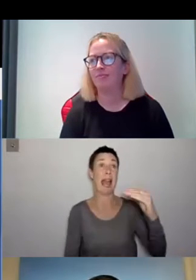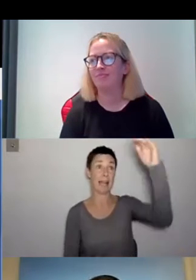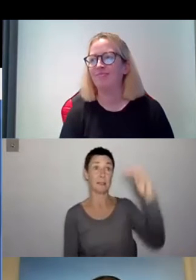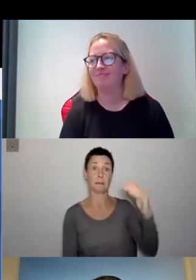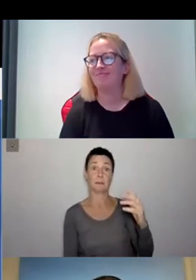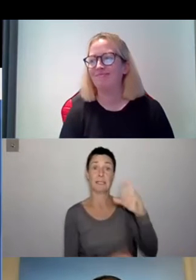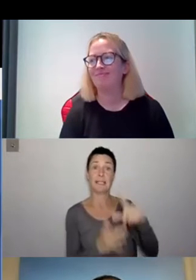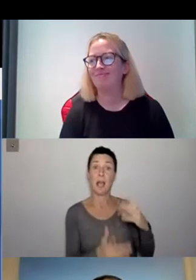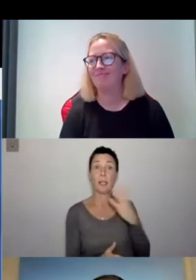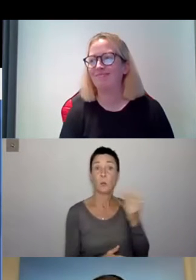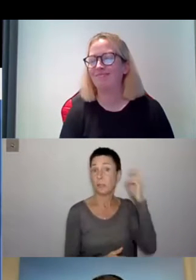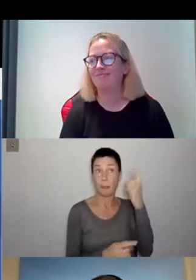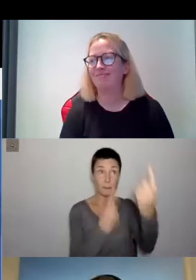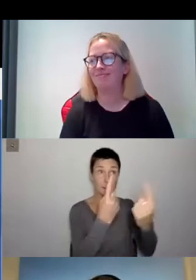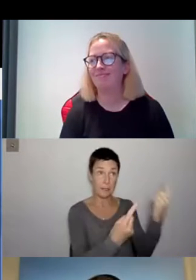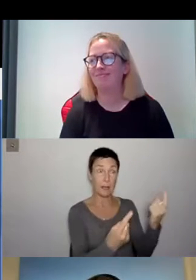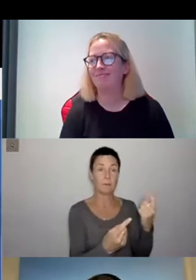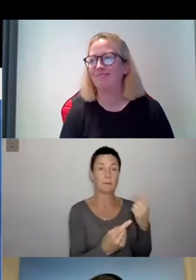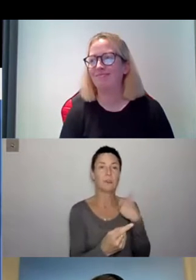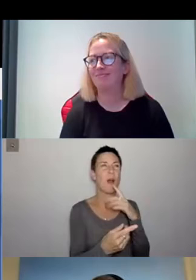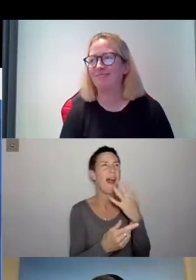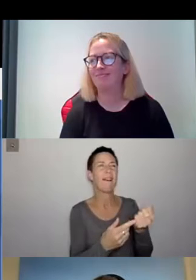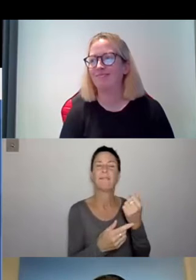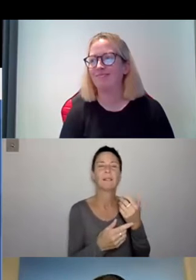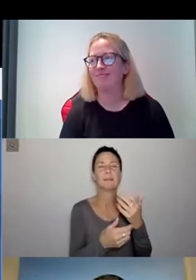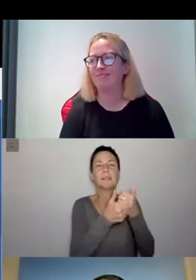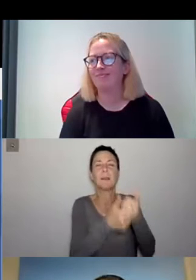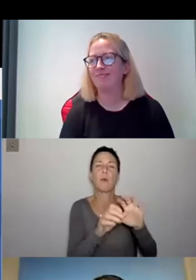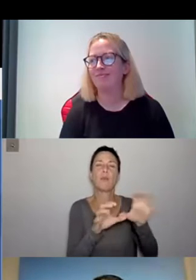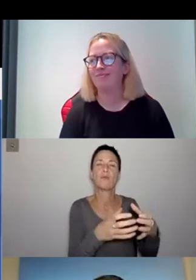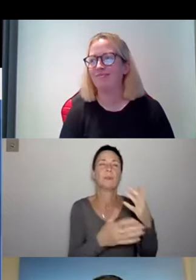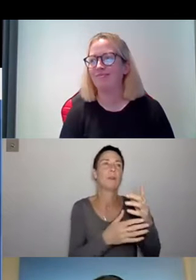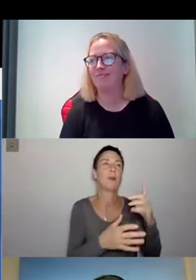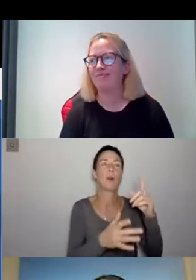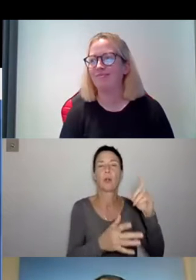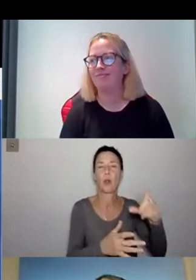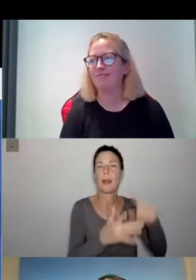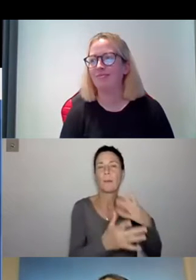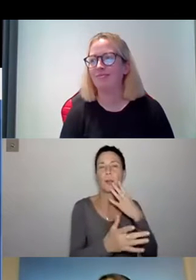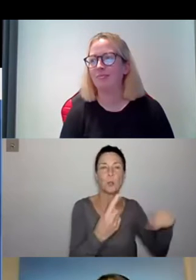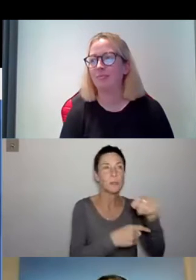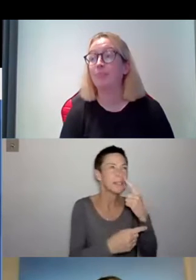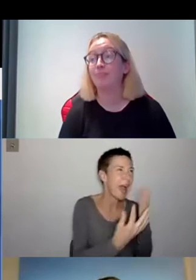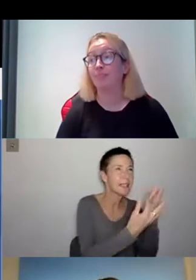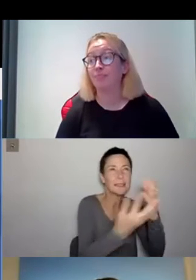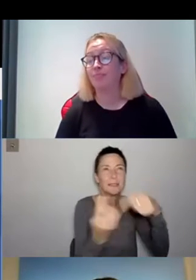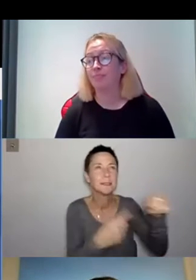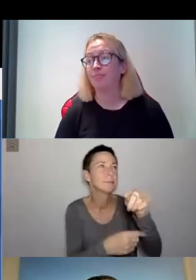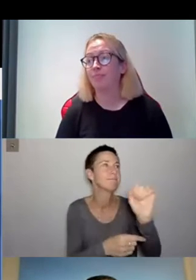implant support groups and other communities that I had access to, and just wanted to get some feedback and see what they thought about